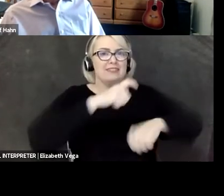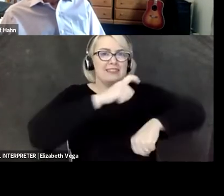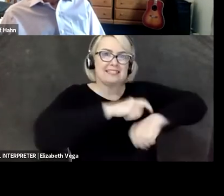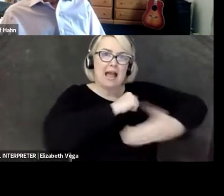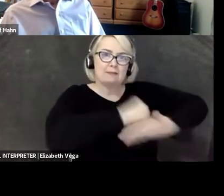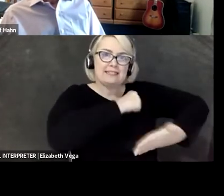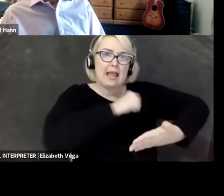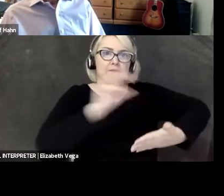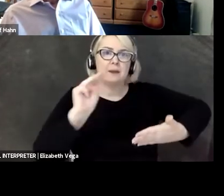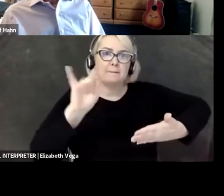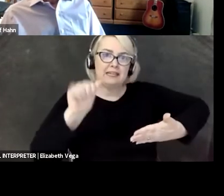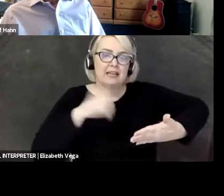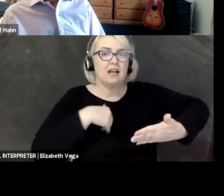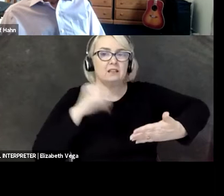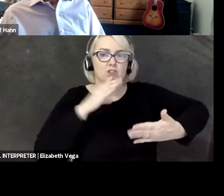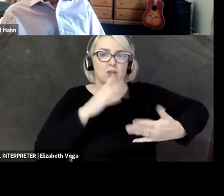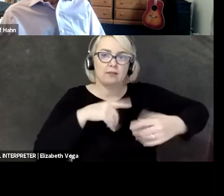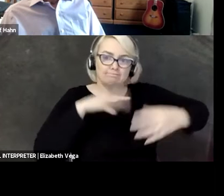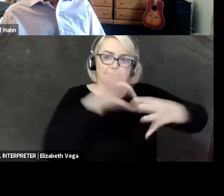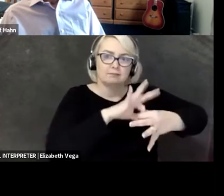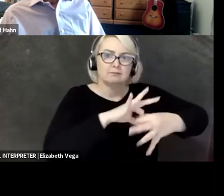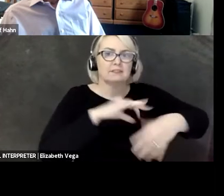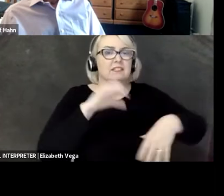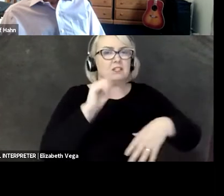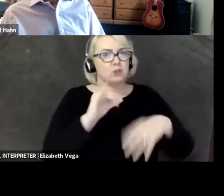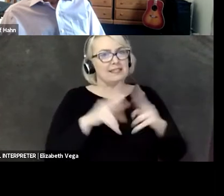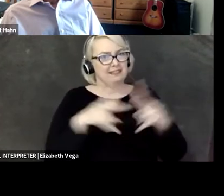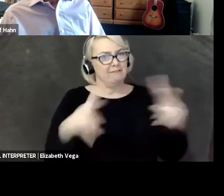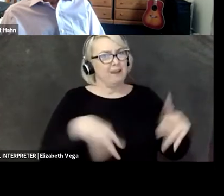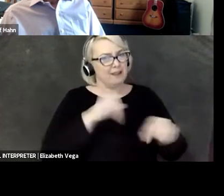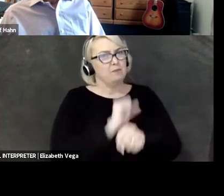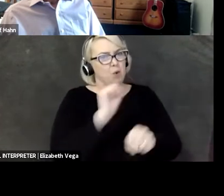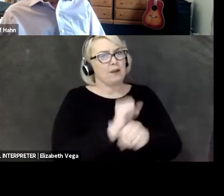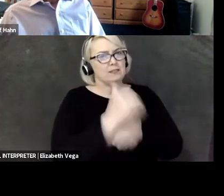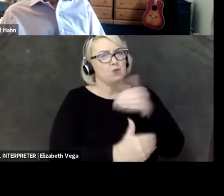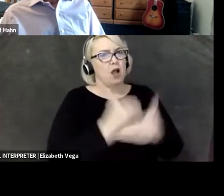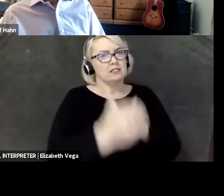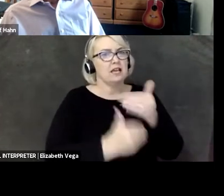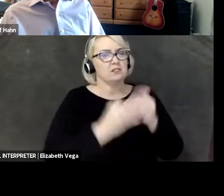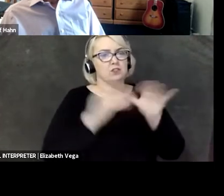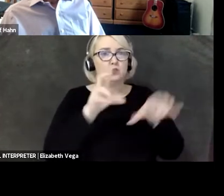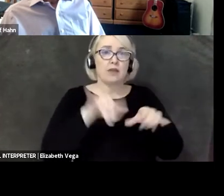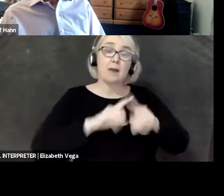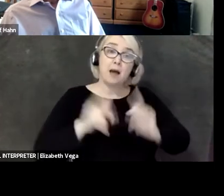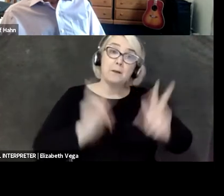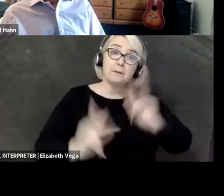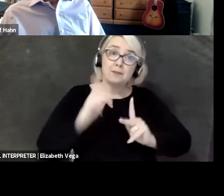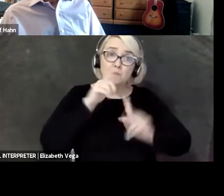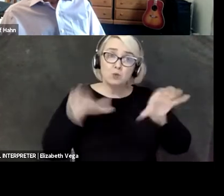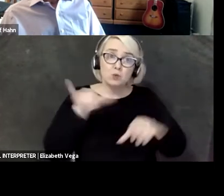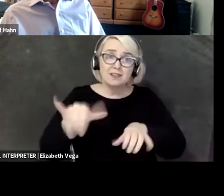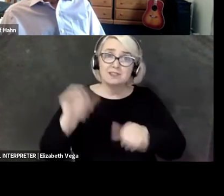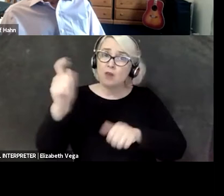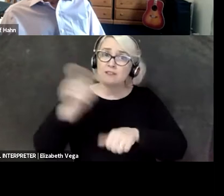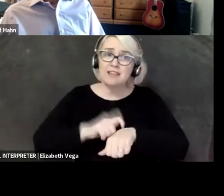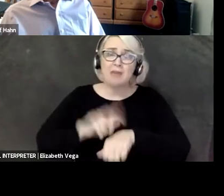fairly laborious process to go through to do that. But people that are doing this all the time, this is their artistry and they do it